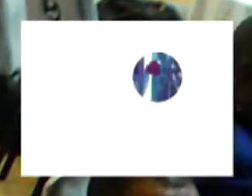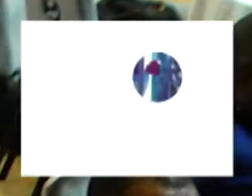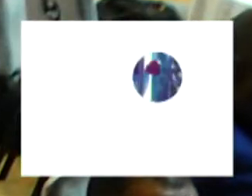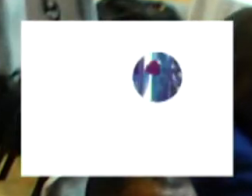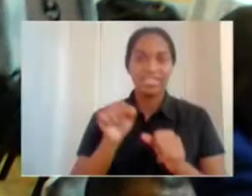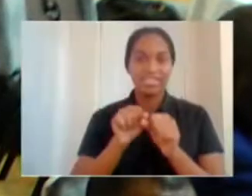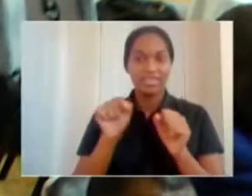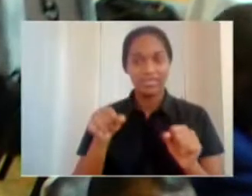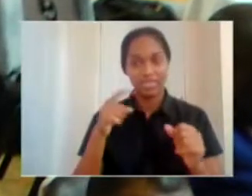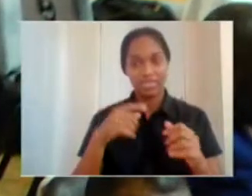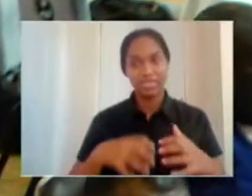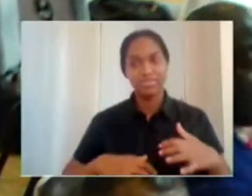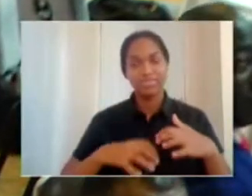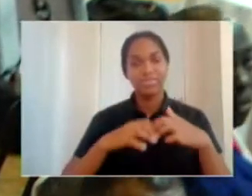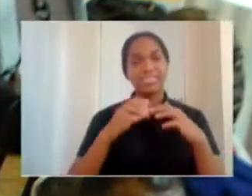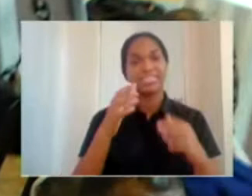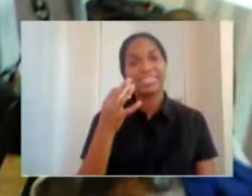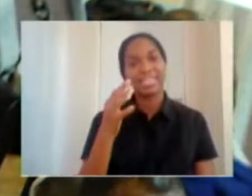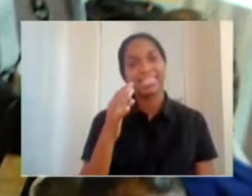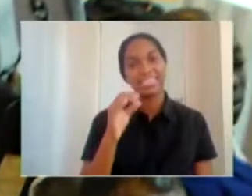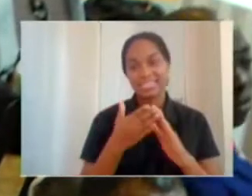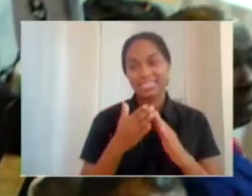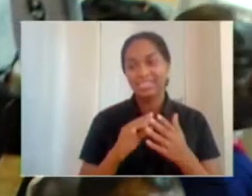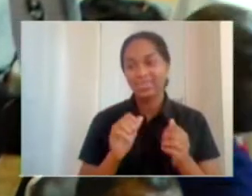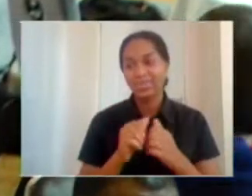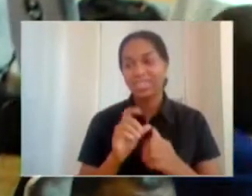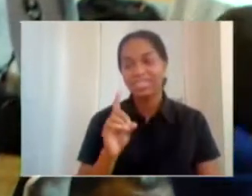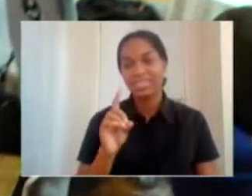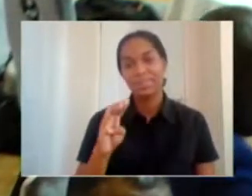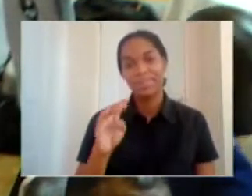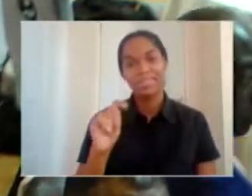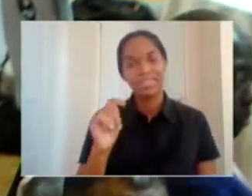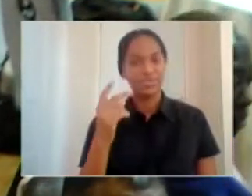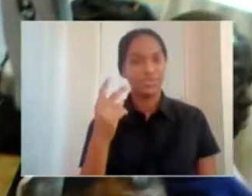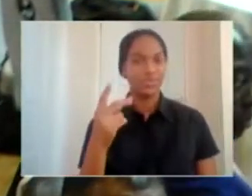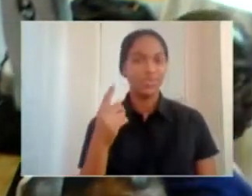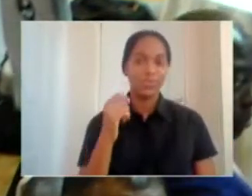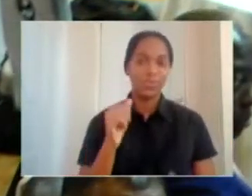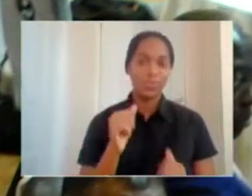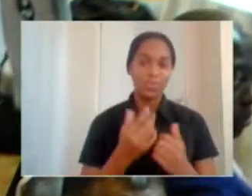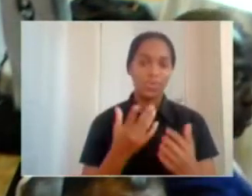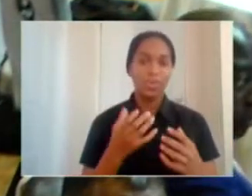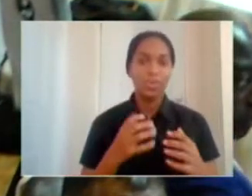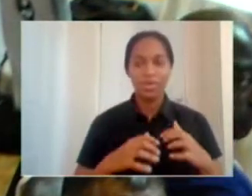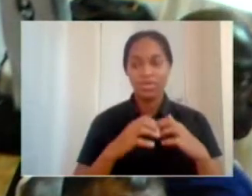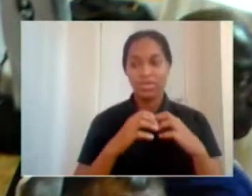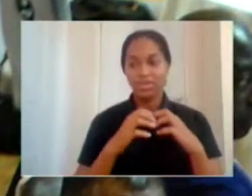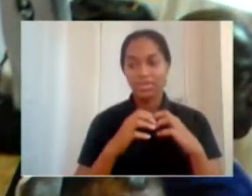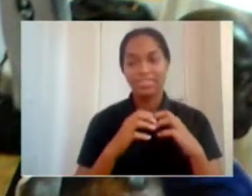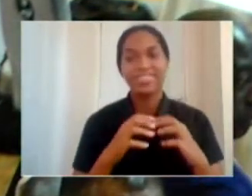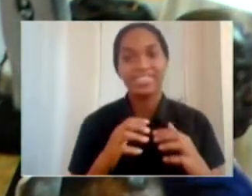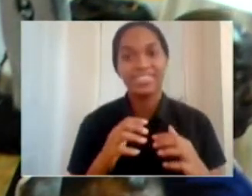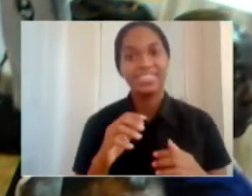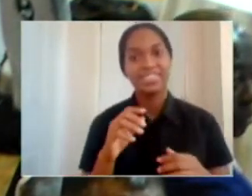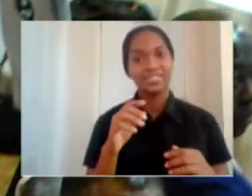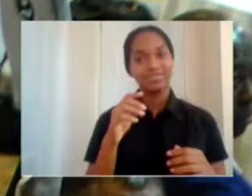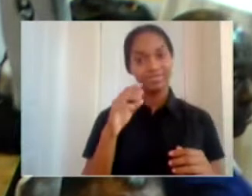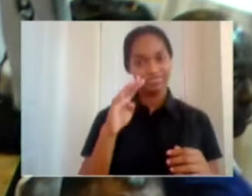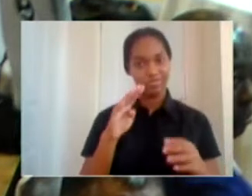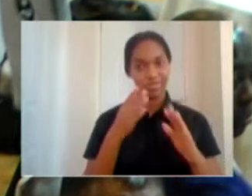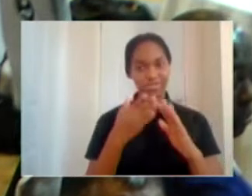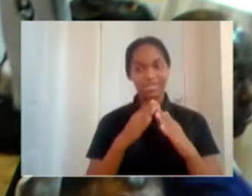19 cities with DVB-T2 with an intention to launch 43 cities with DVB-T2, but they stopped at